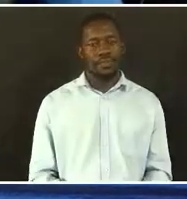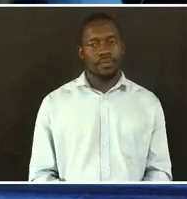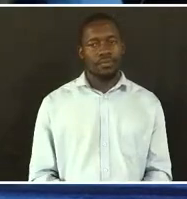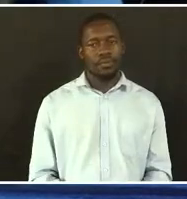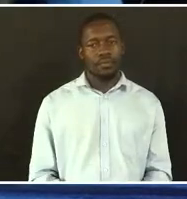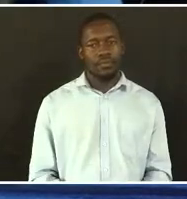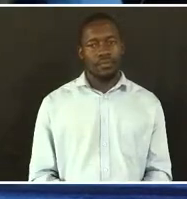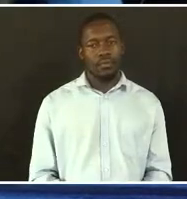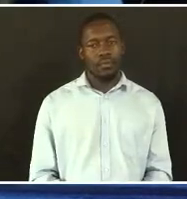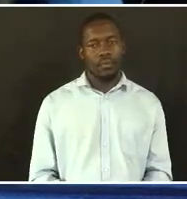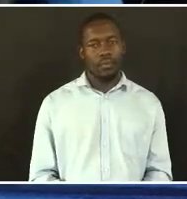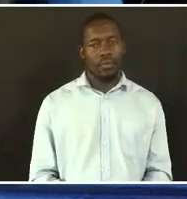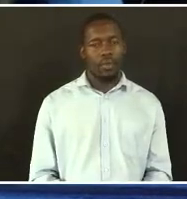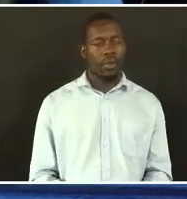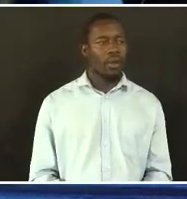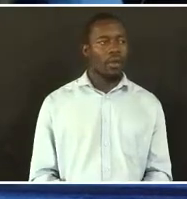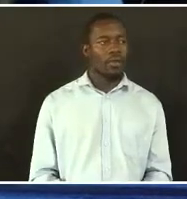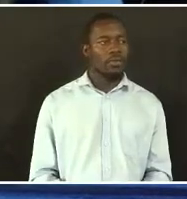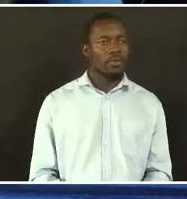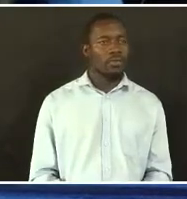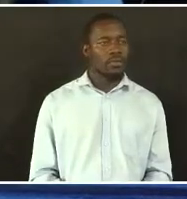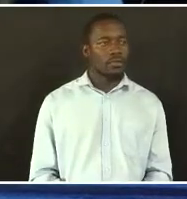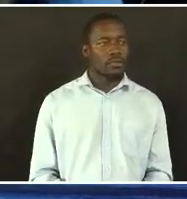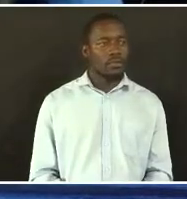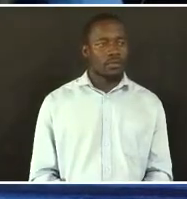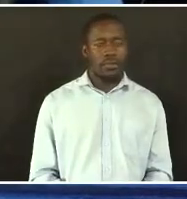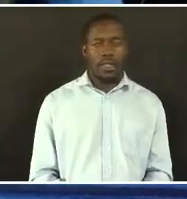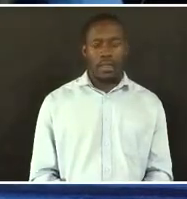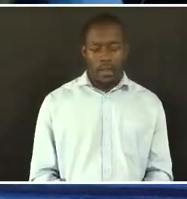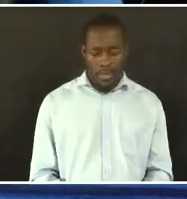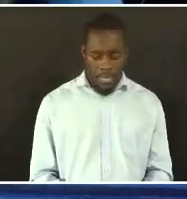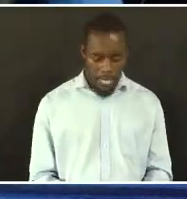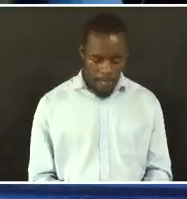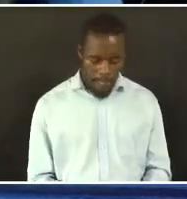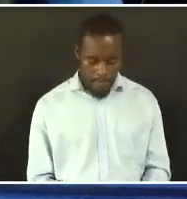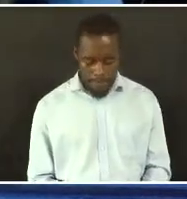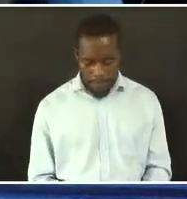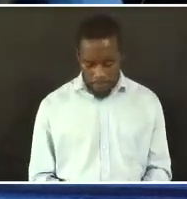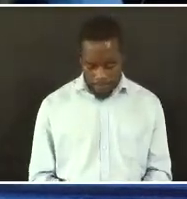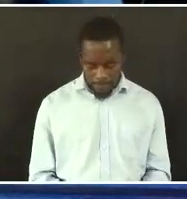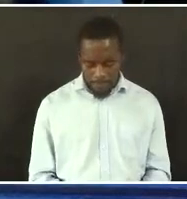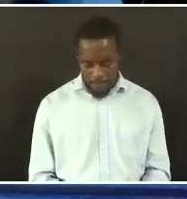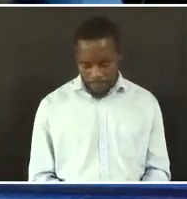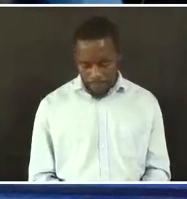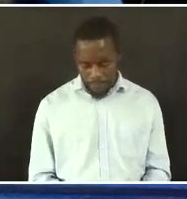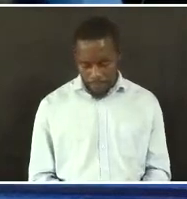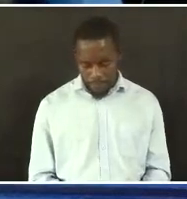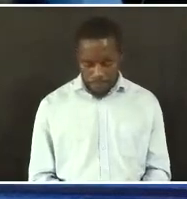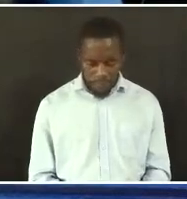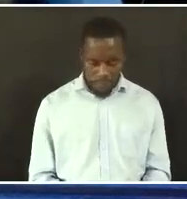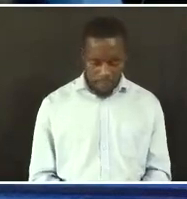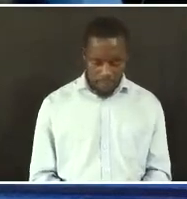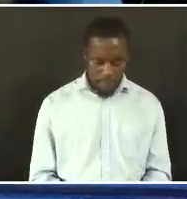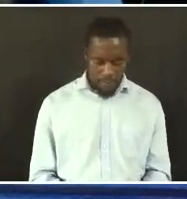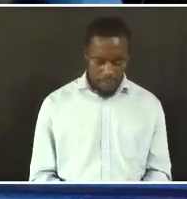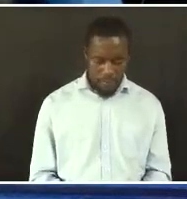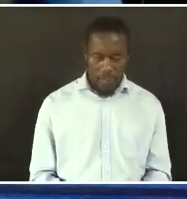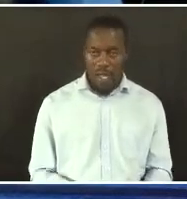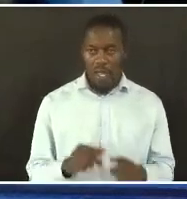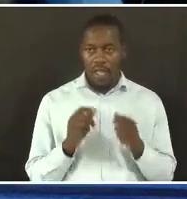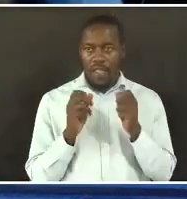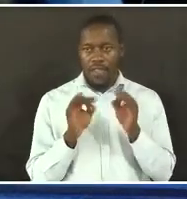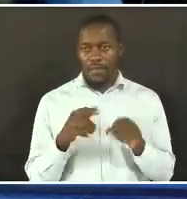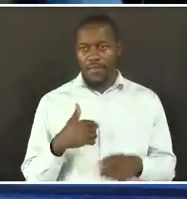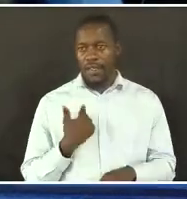knew that I could only do well at the children ministry, then God has revealed something to me that I can as well do to serve.